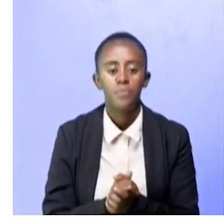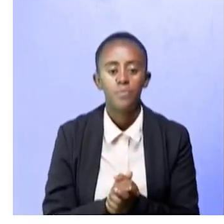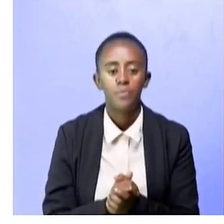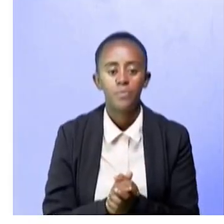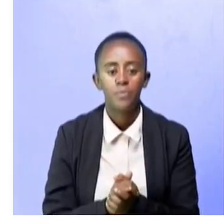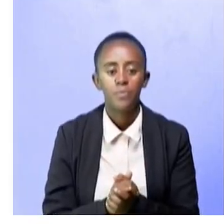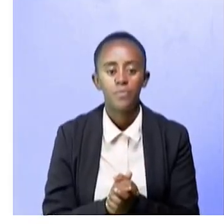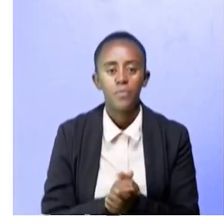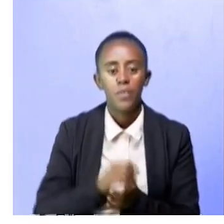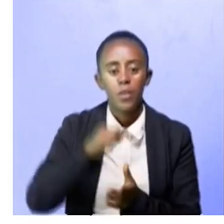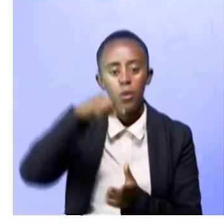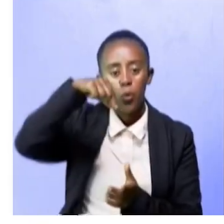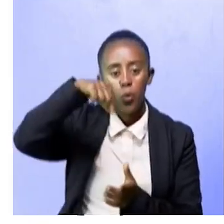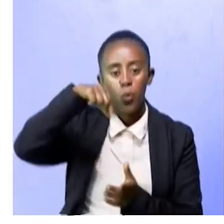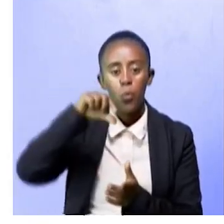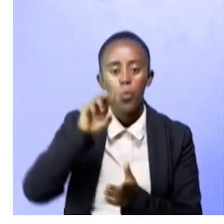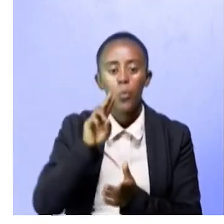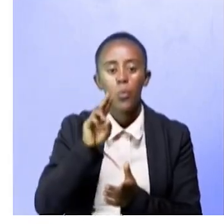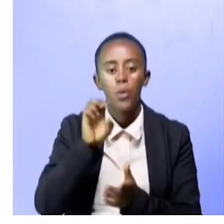Quest.